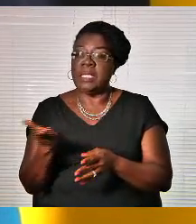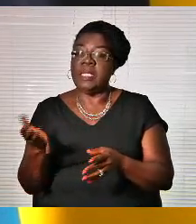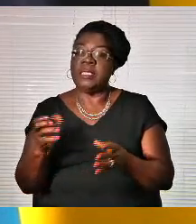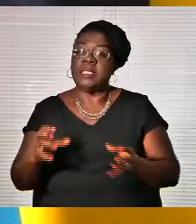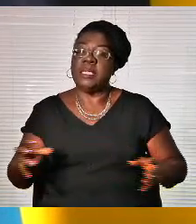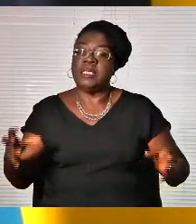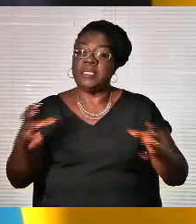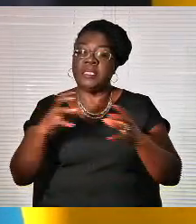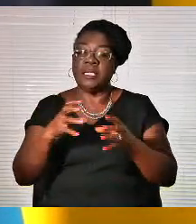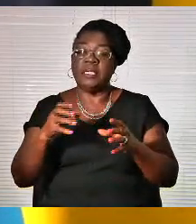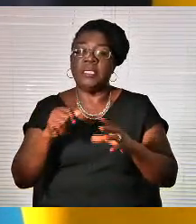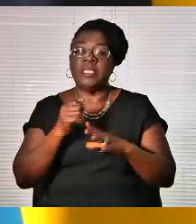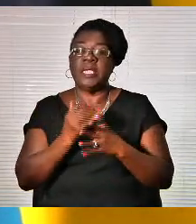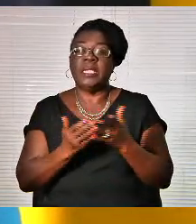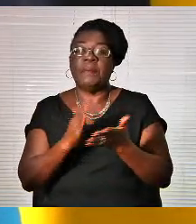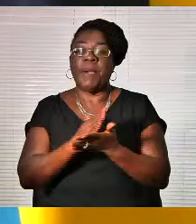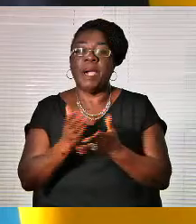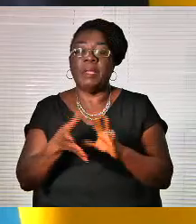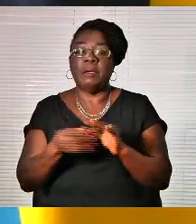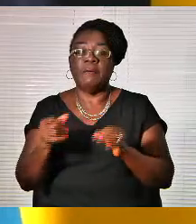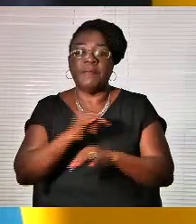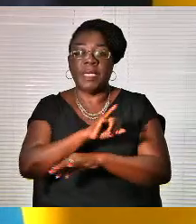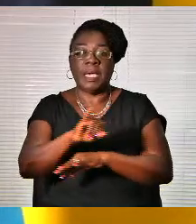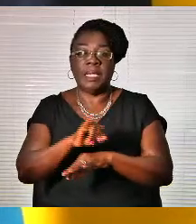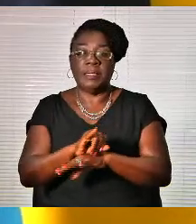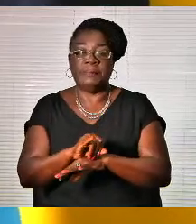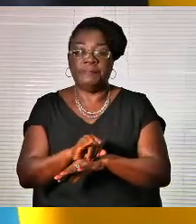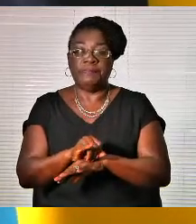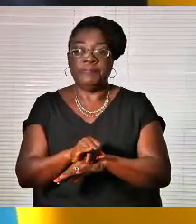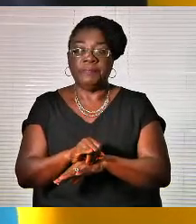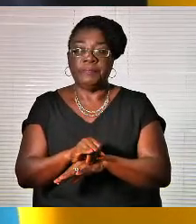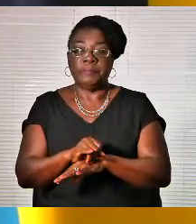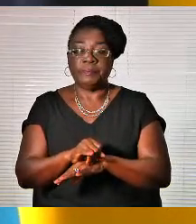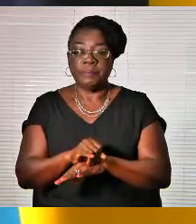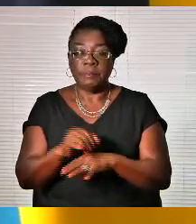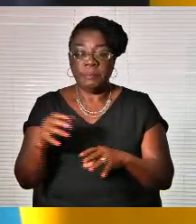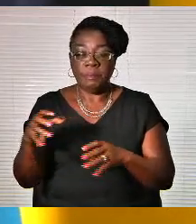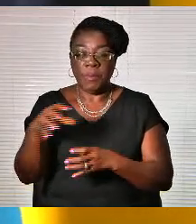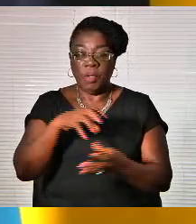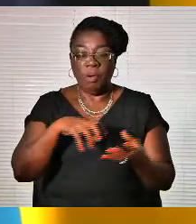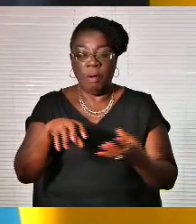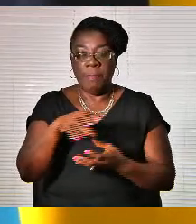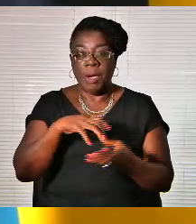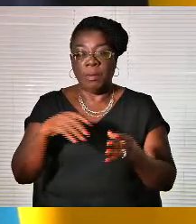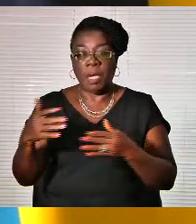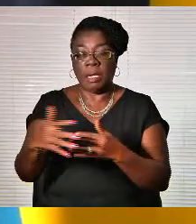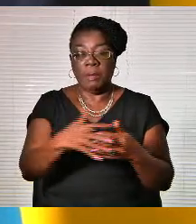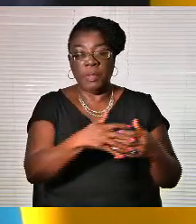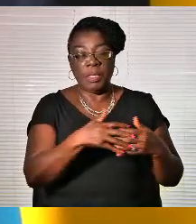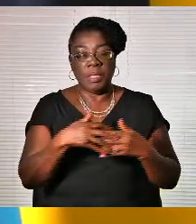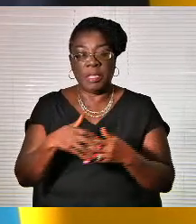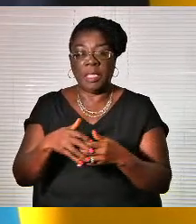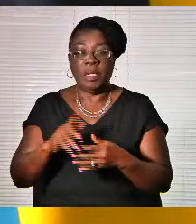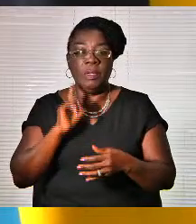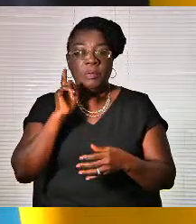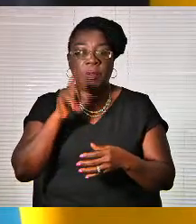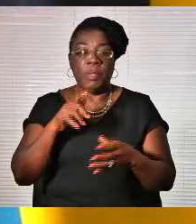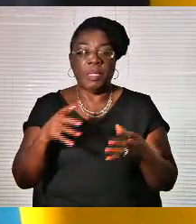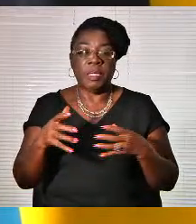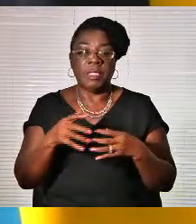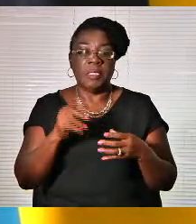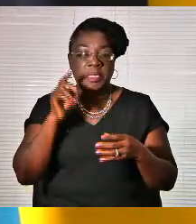in a particular side of the island or among a particular community, of course consideration can be given